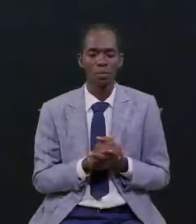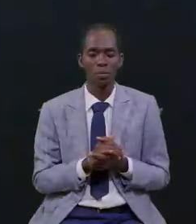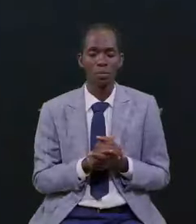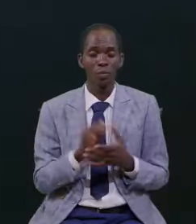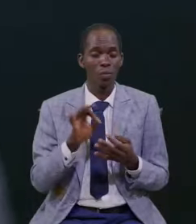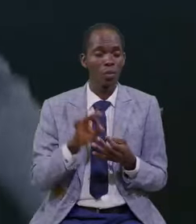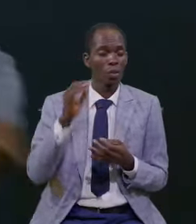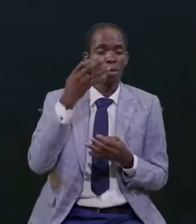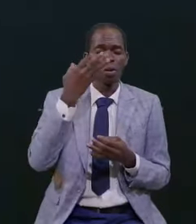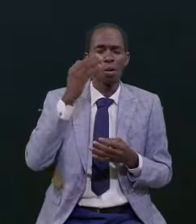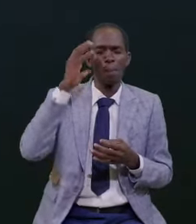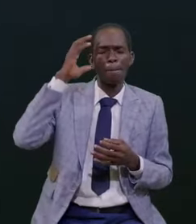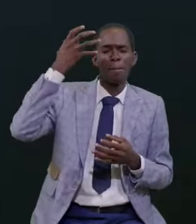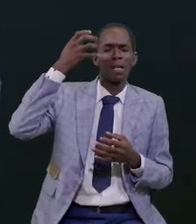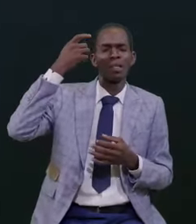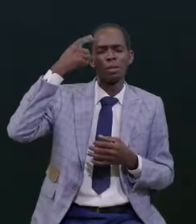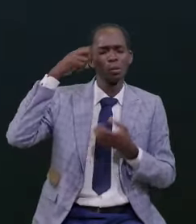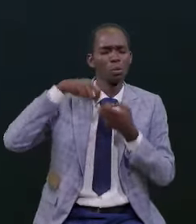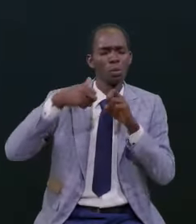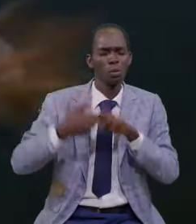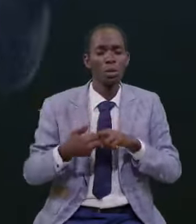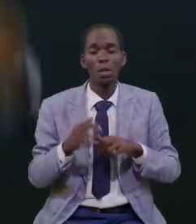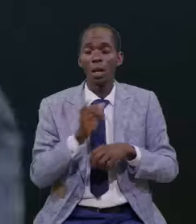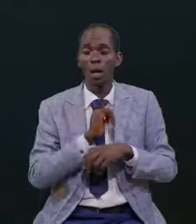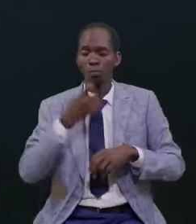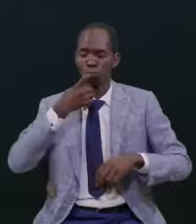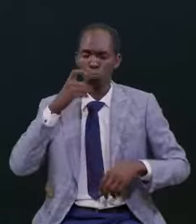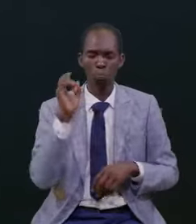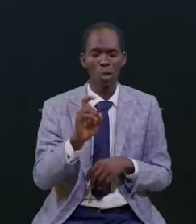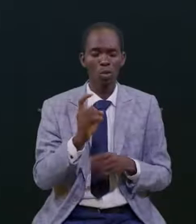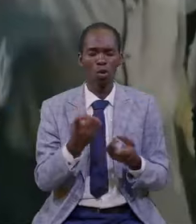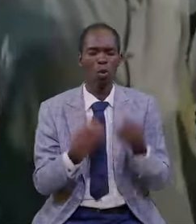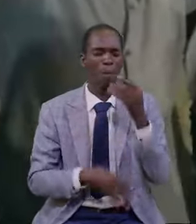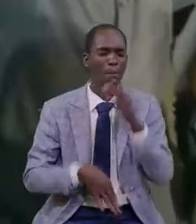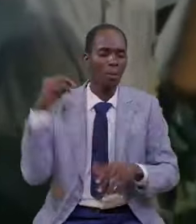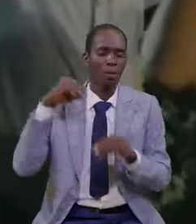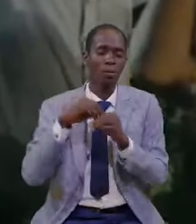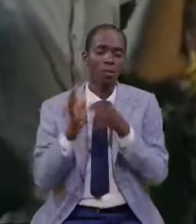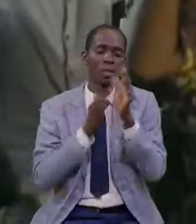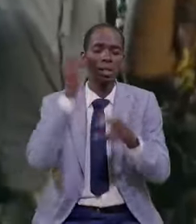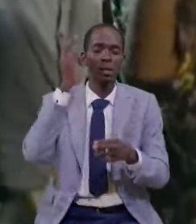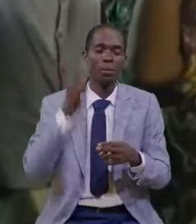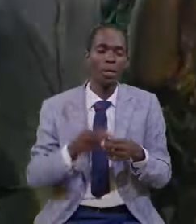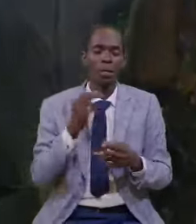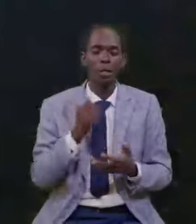insanity, madness, lunacy, I command you, come out in Jesus' name.